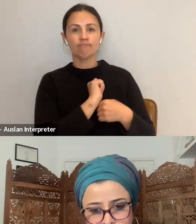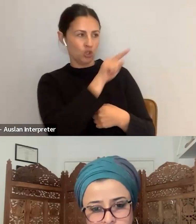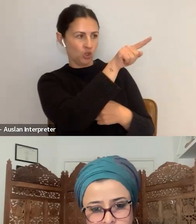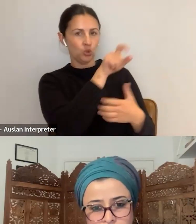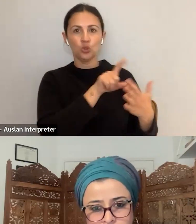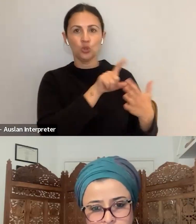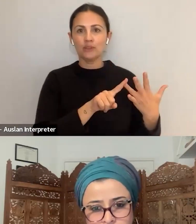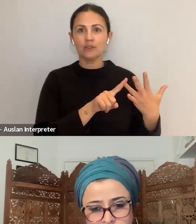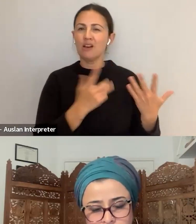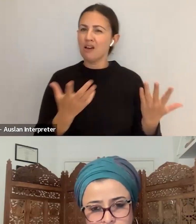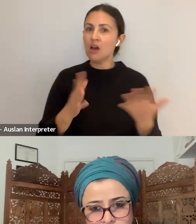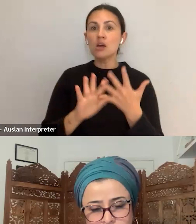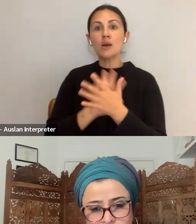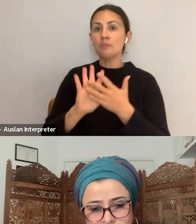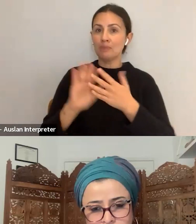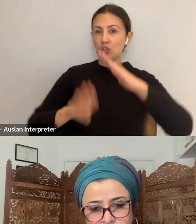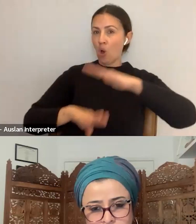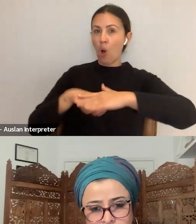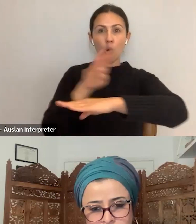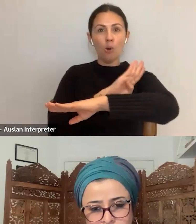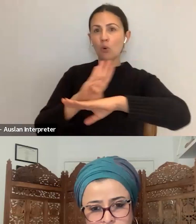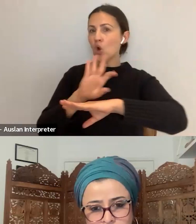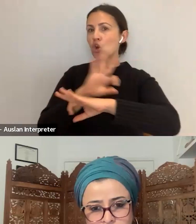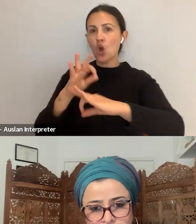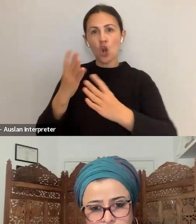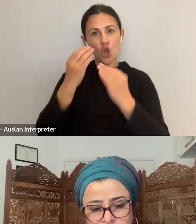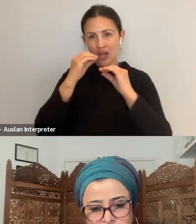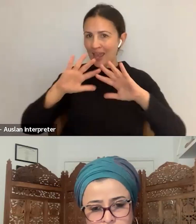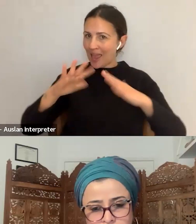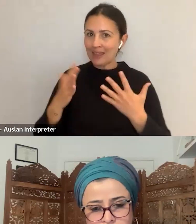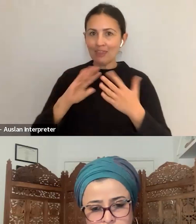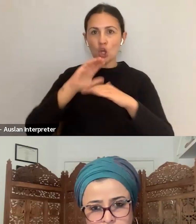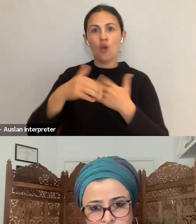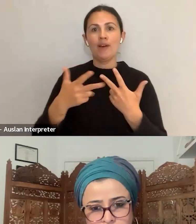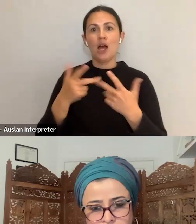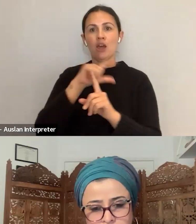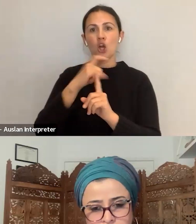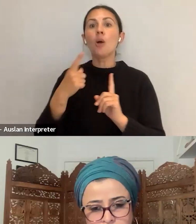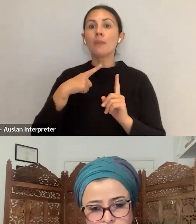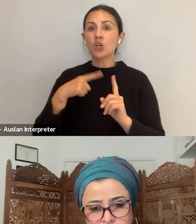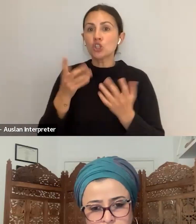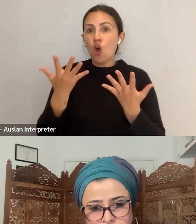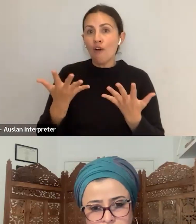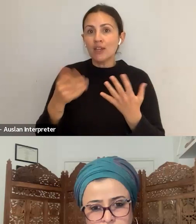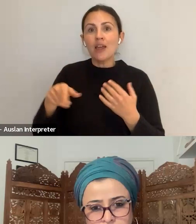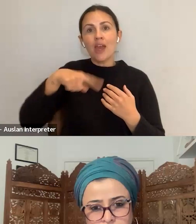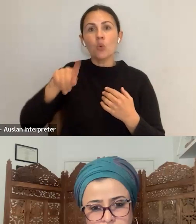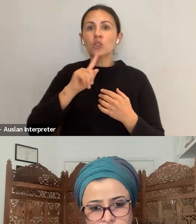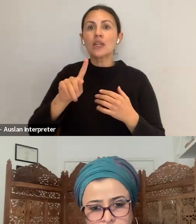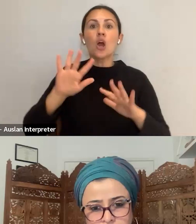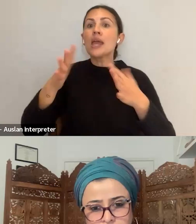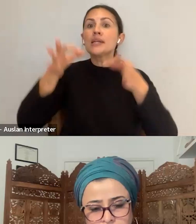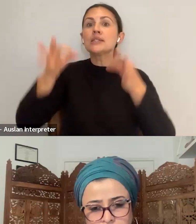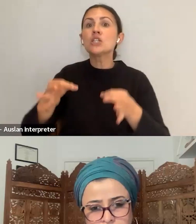made in relation to First Nations people or people of colour. It will always be them. You know, if the decision being made